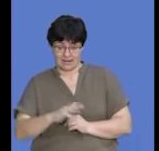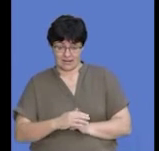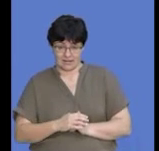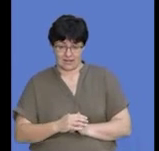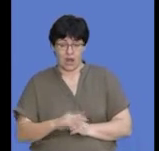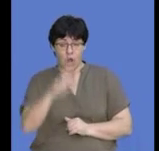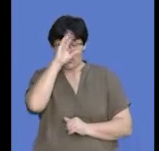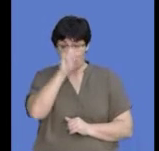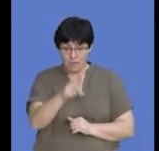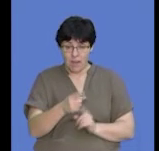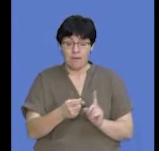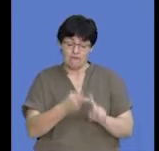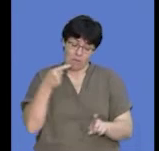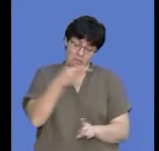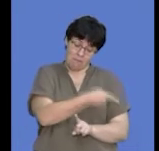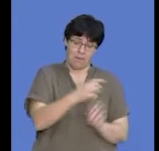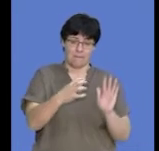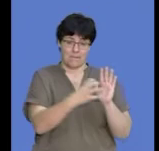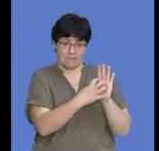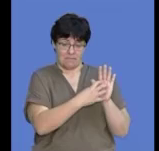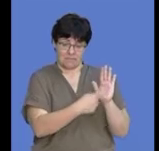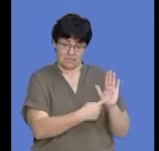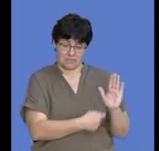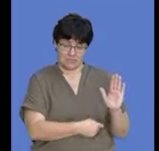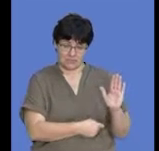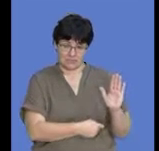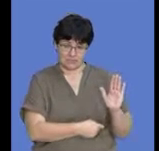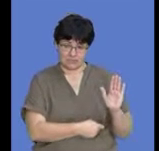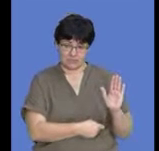Remember, I've got this from my map. Let's go back to that map.